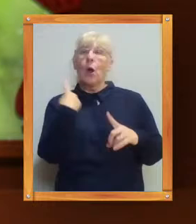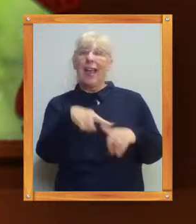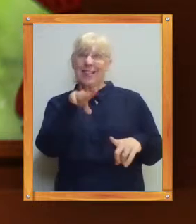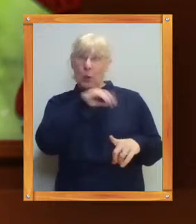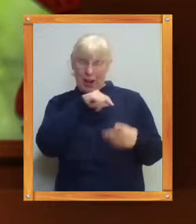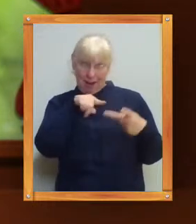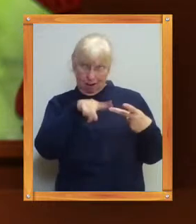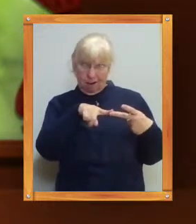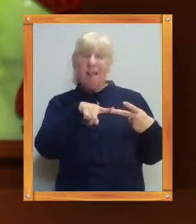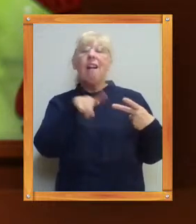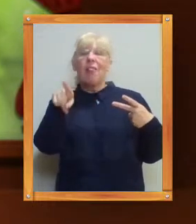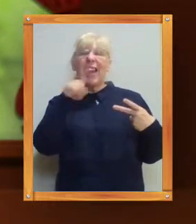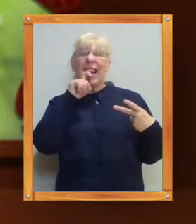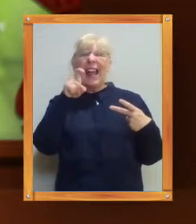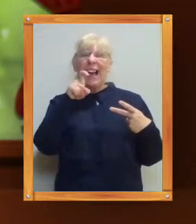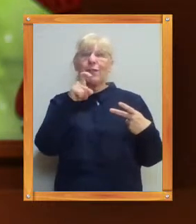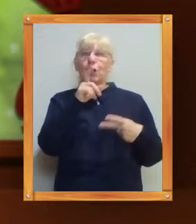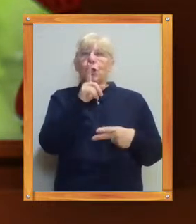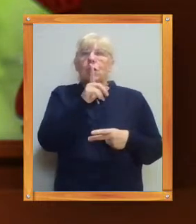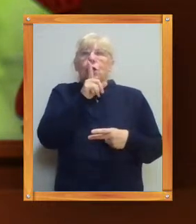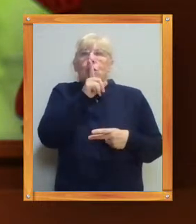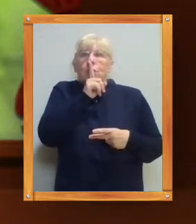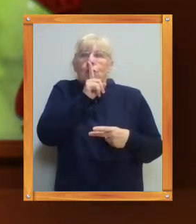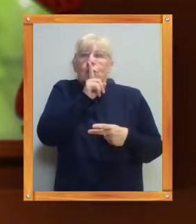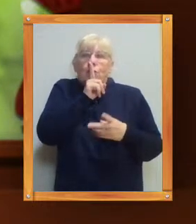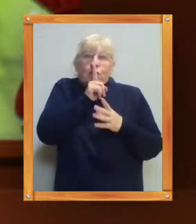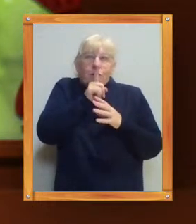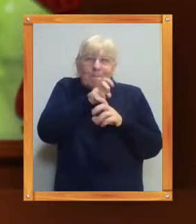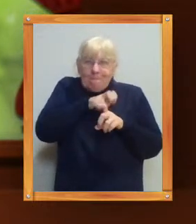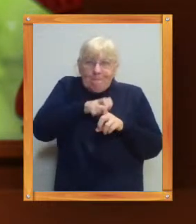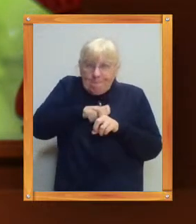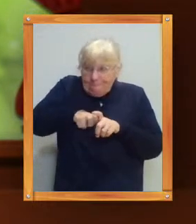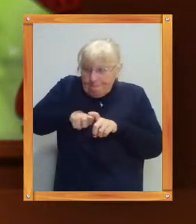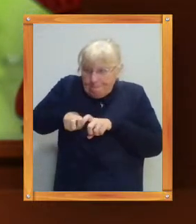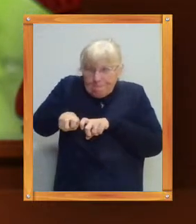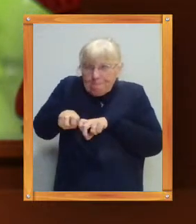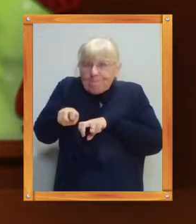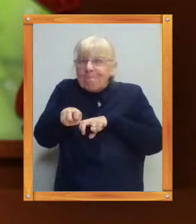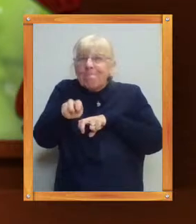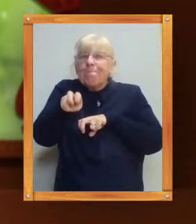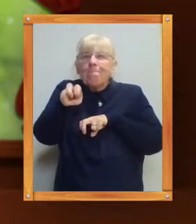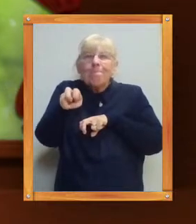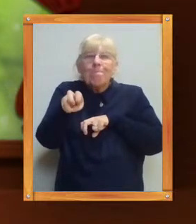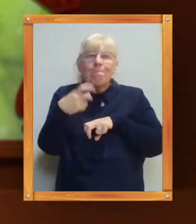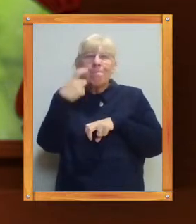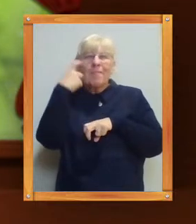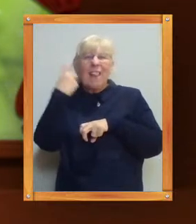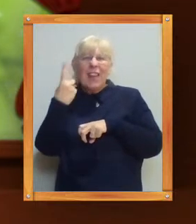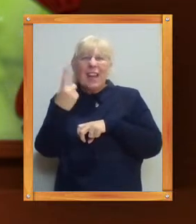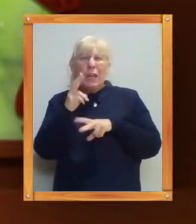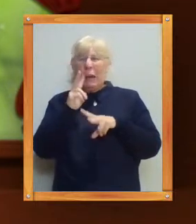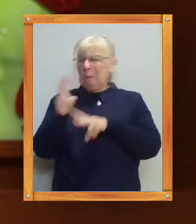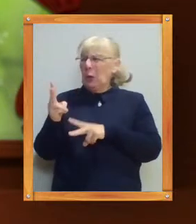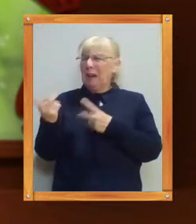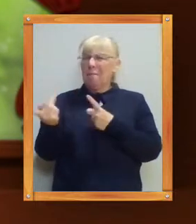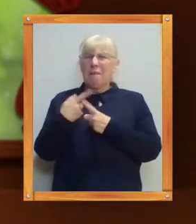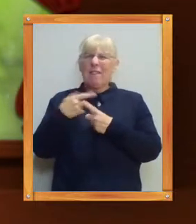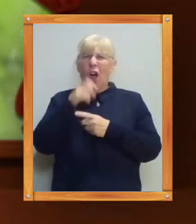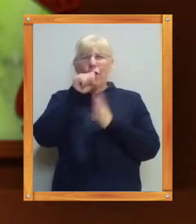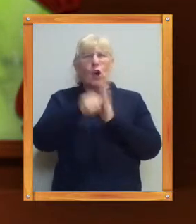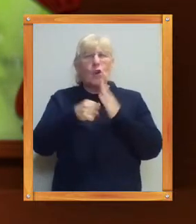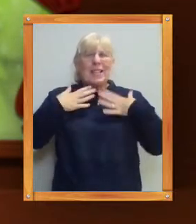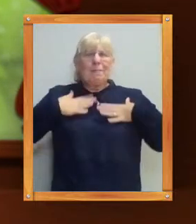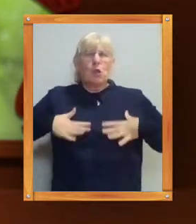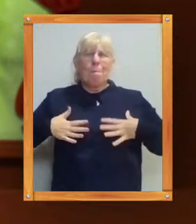here. I'll maybe put on something a bit warmer tonight. Certainly maybe a heavier Christmas jumper. I'm just looking out here and I can see it looks like